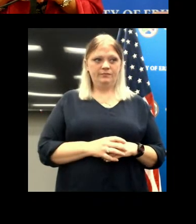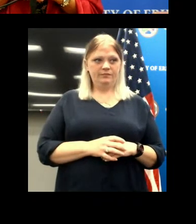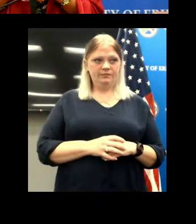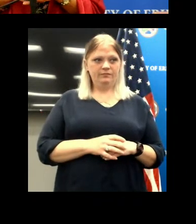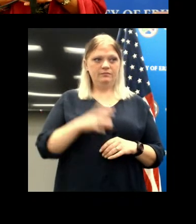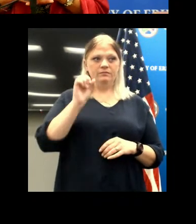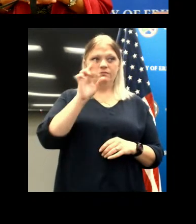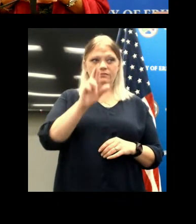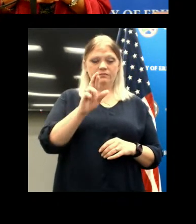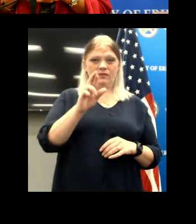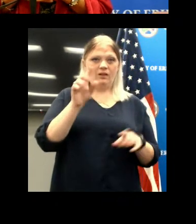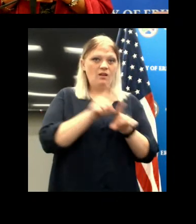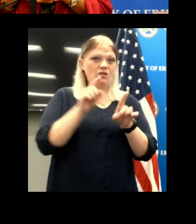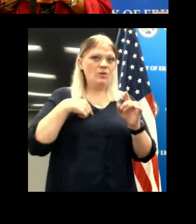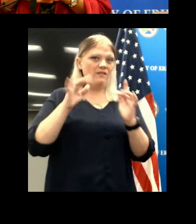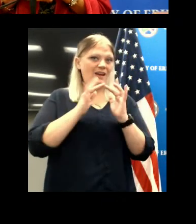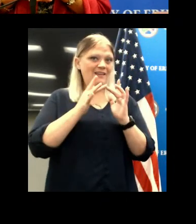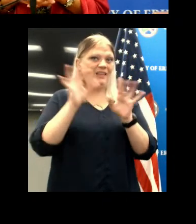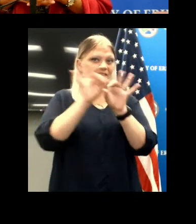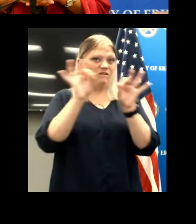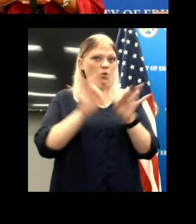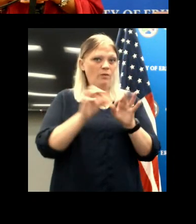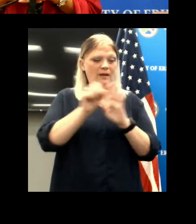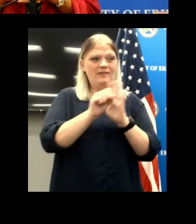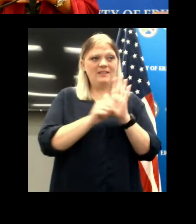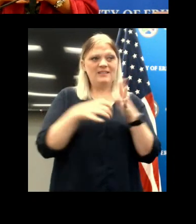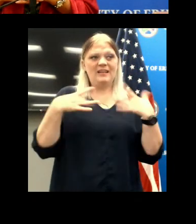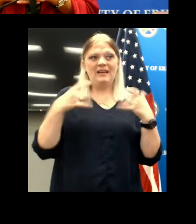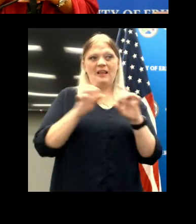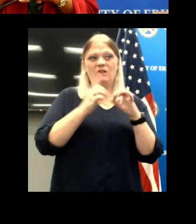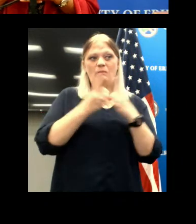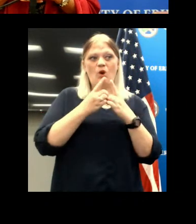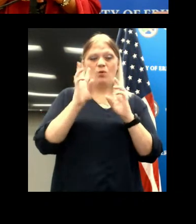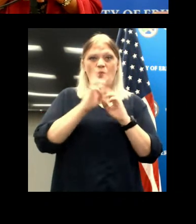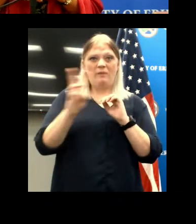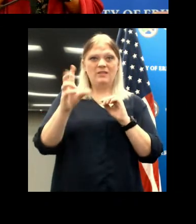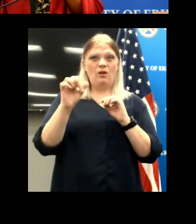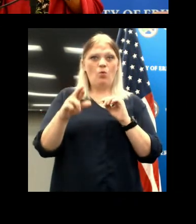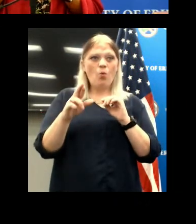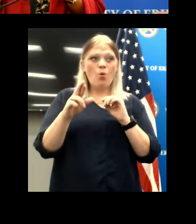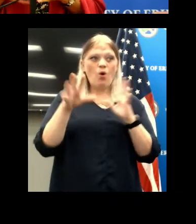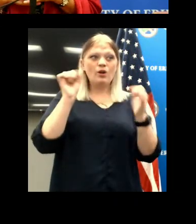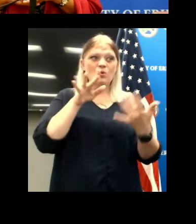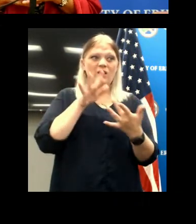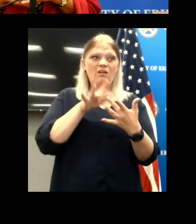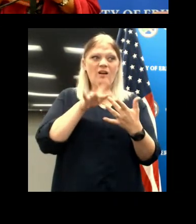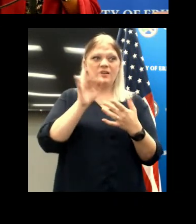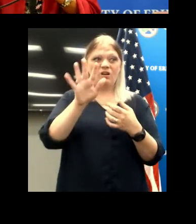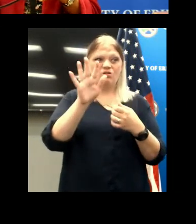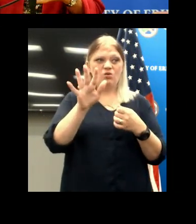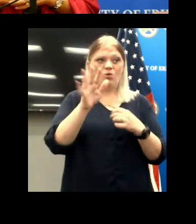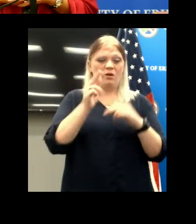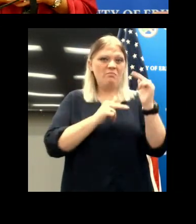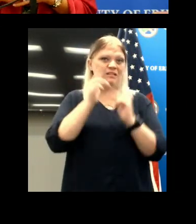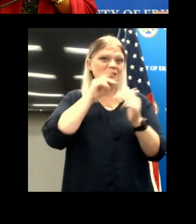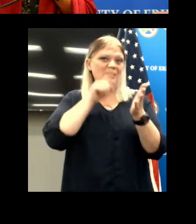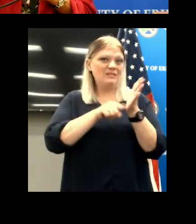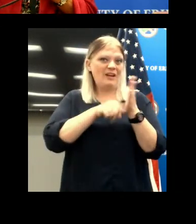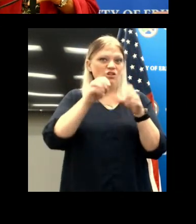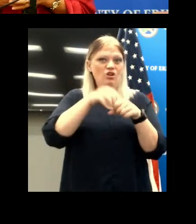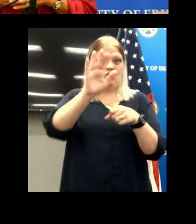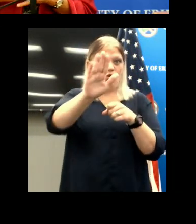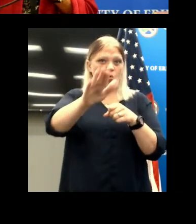833-789-0470, or they also have an online form on the State Health Department's website, or you can contact the building inspector in